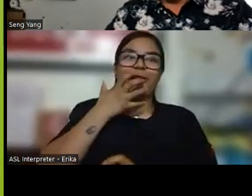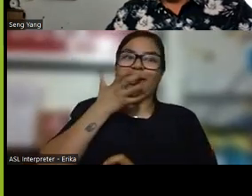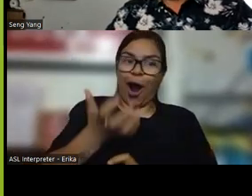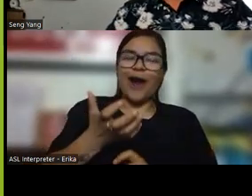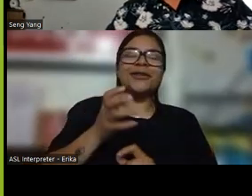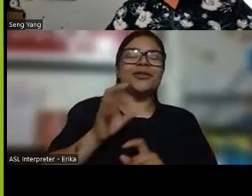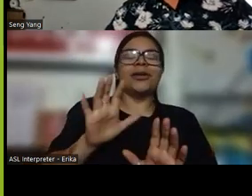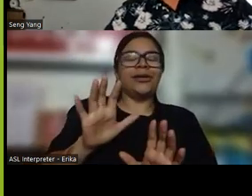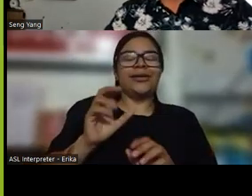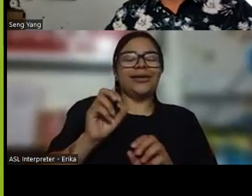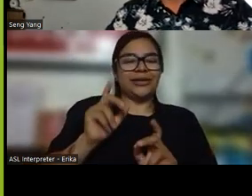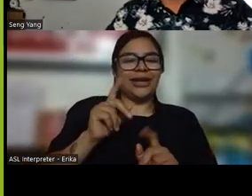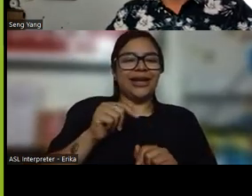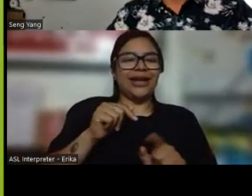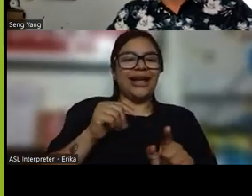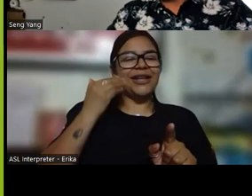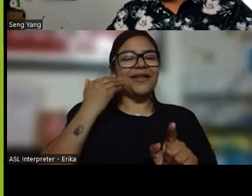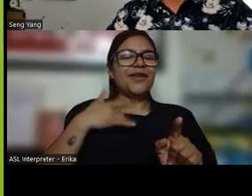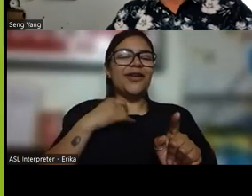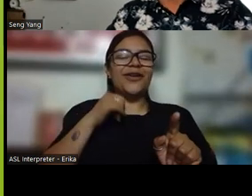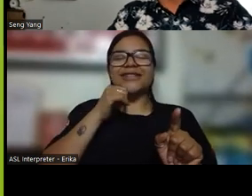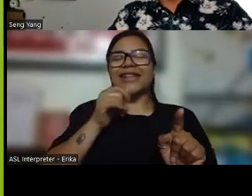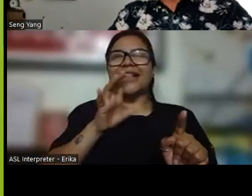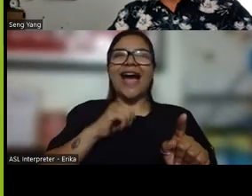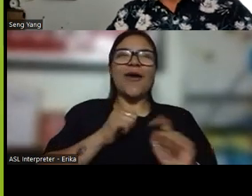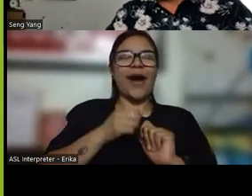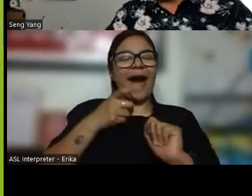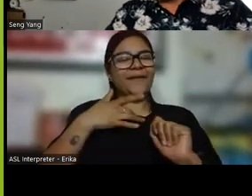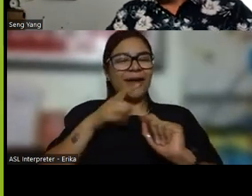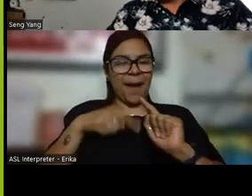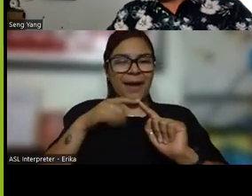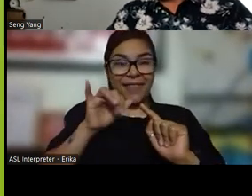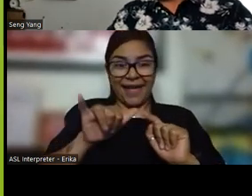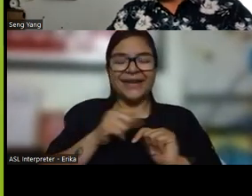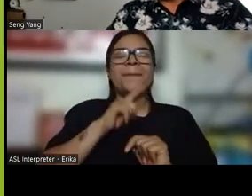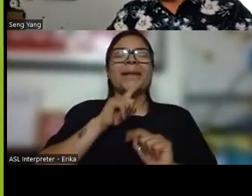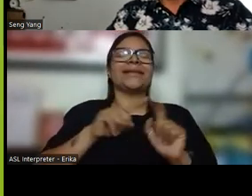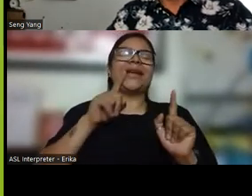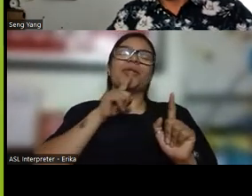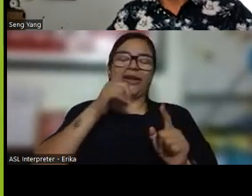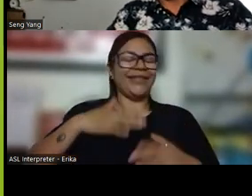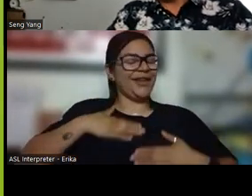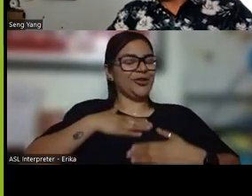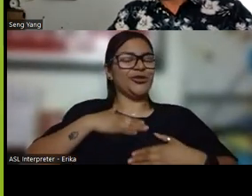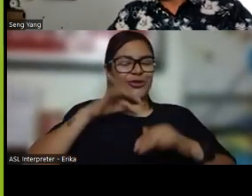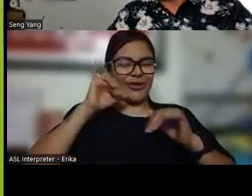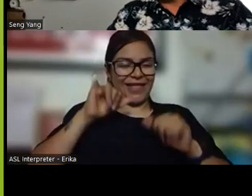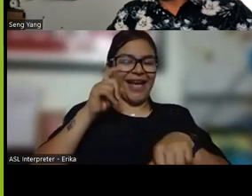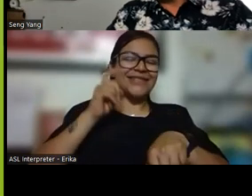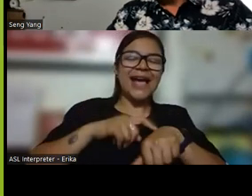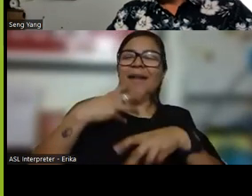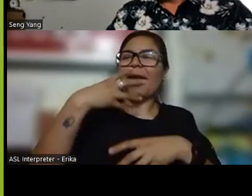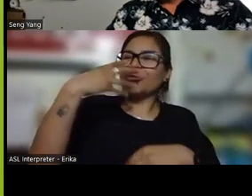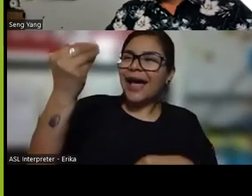in the garden, they don't feel that it's hard from the sun. So and they really like it. And also by the time of the harvest, they also